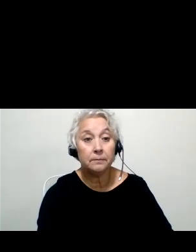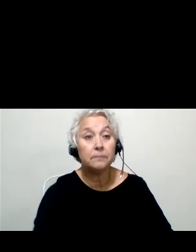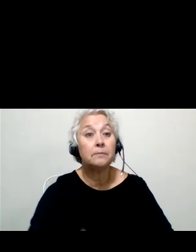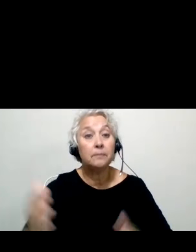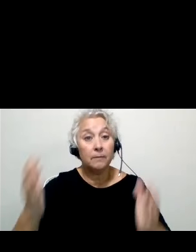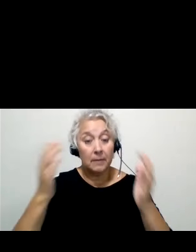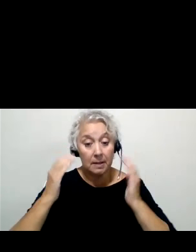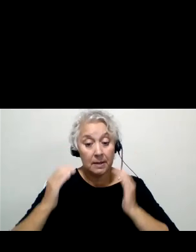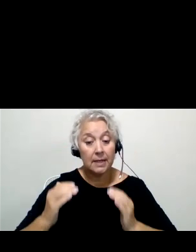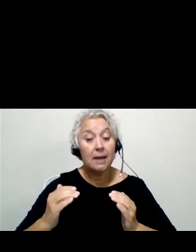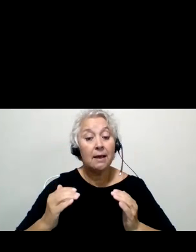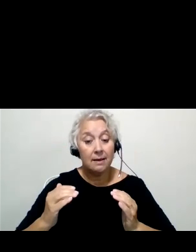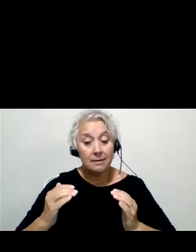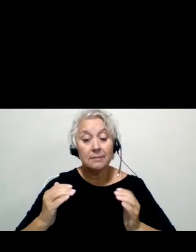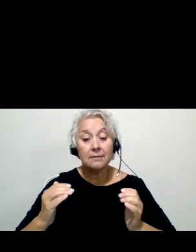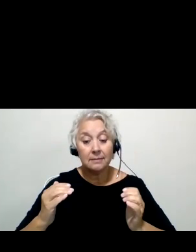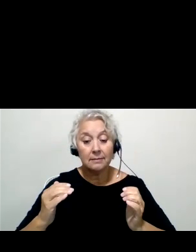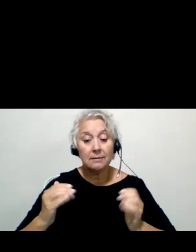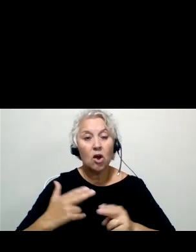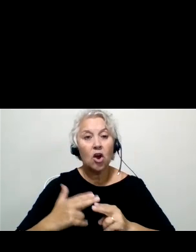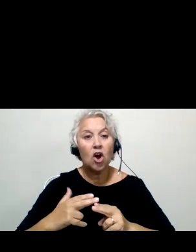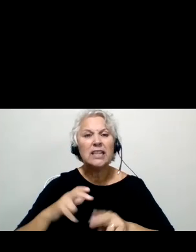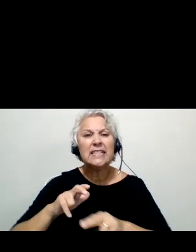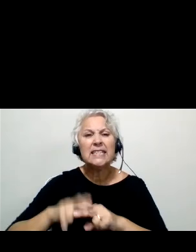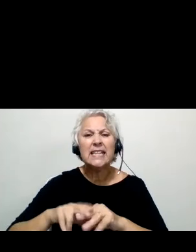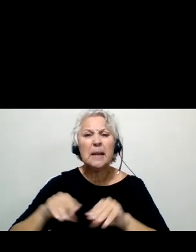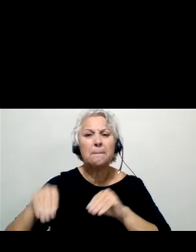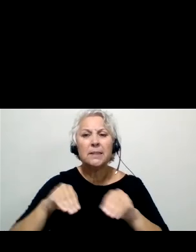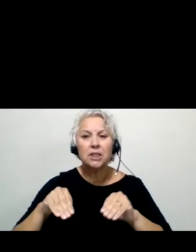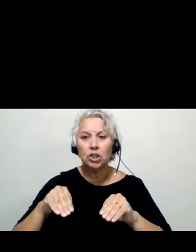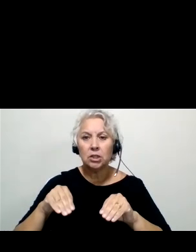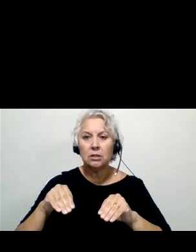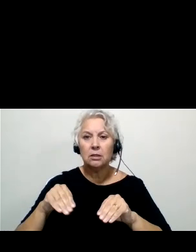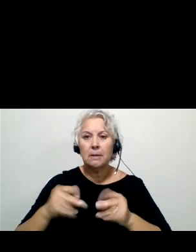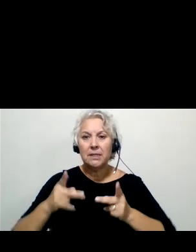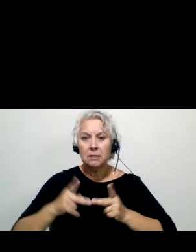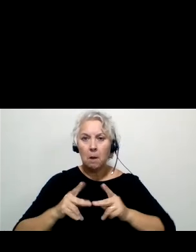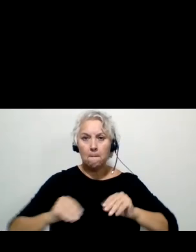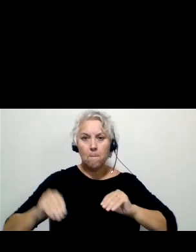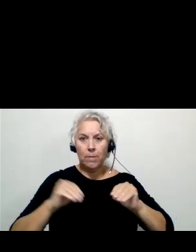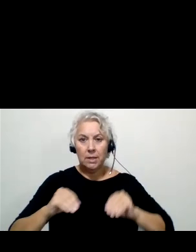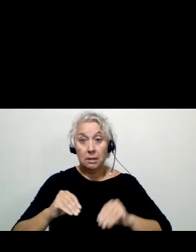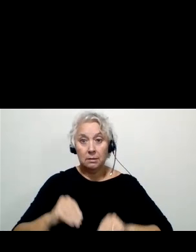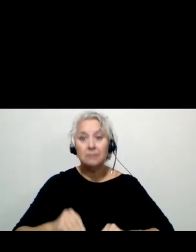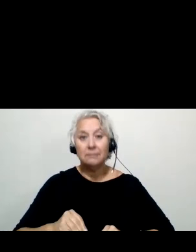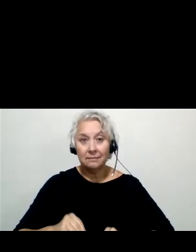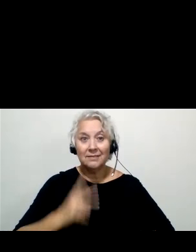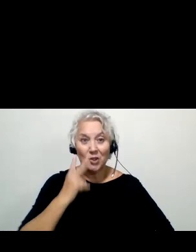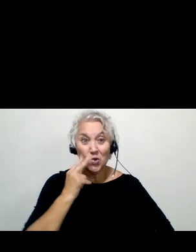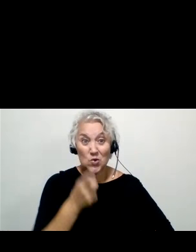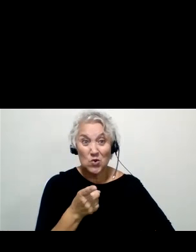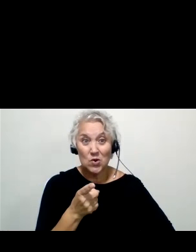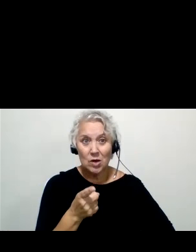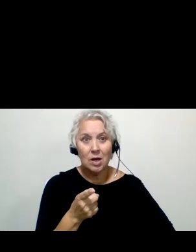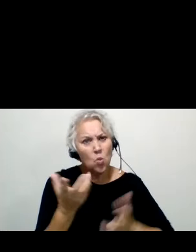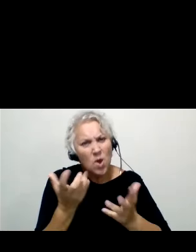area of AT examples is called seating, positioning, and mobility. And if you take a look here, and this is where we really